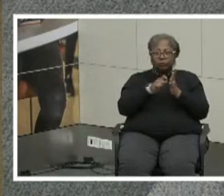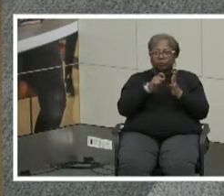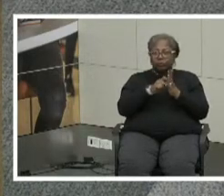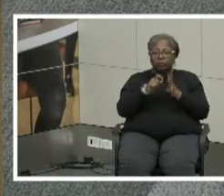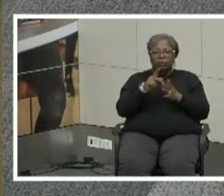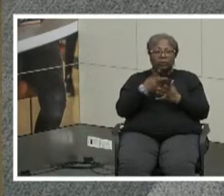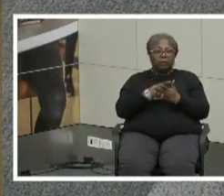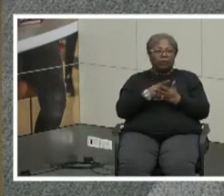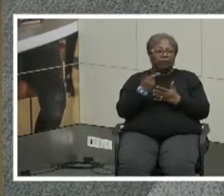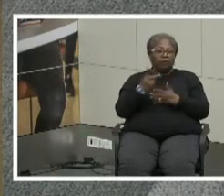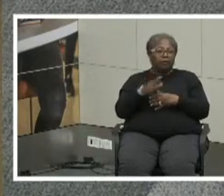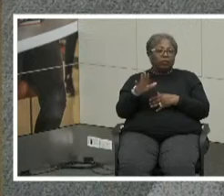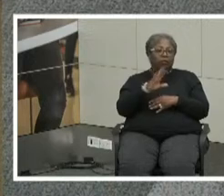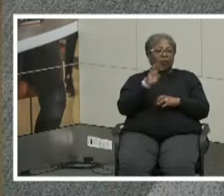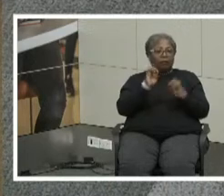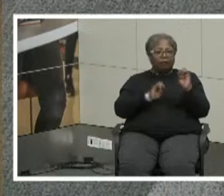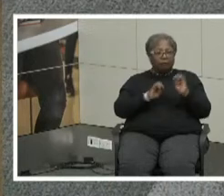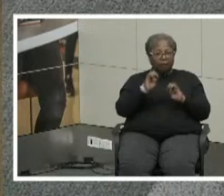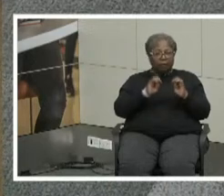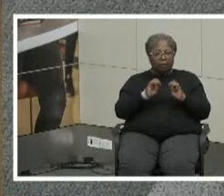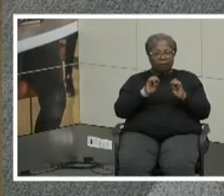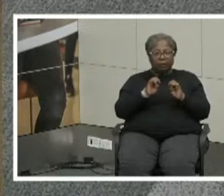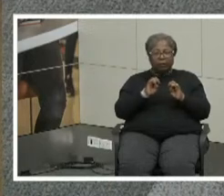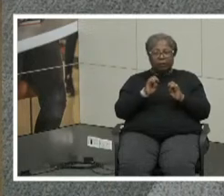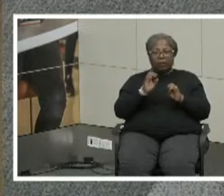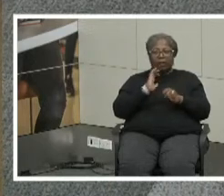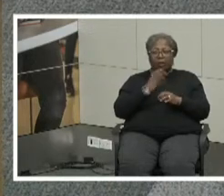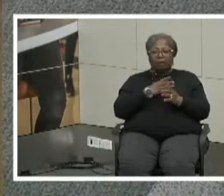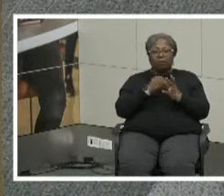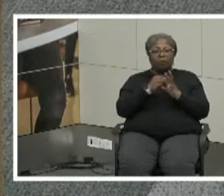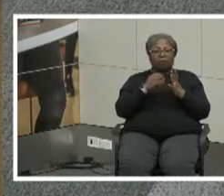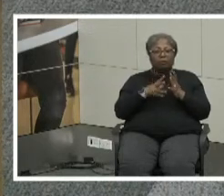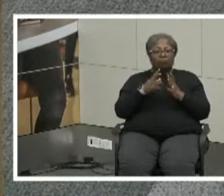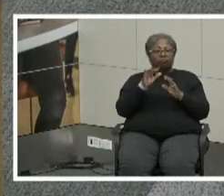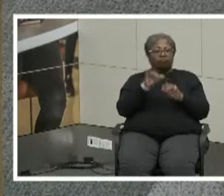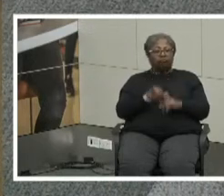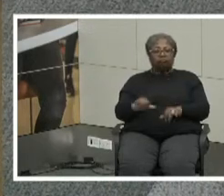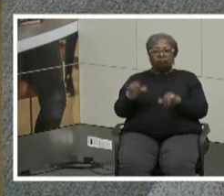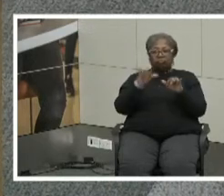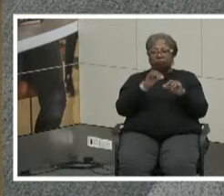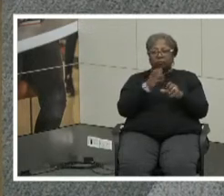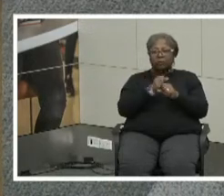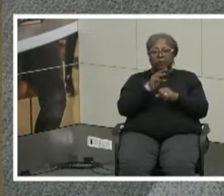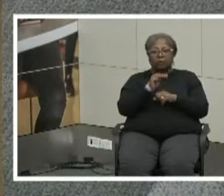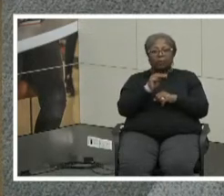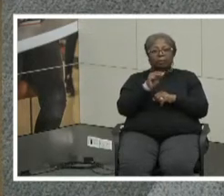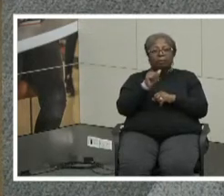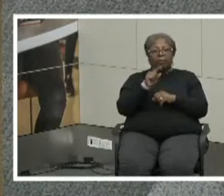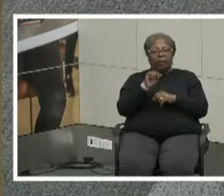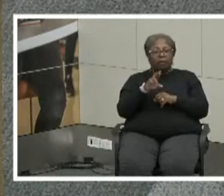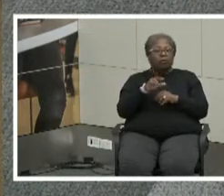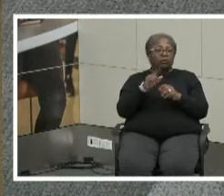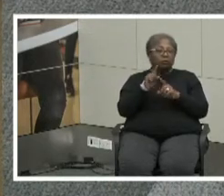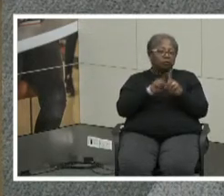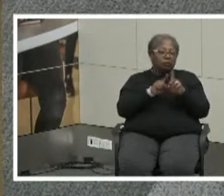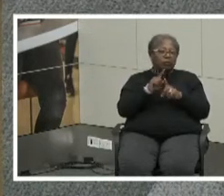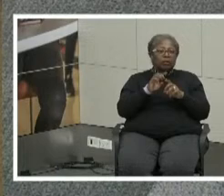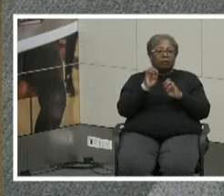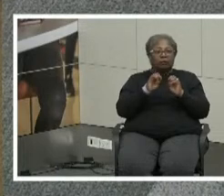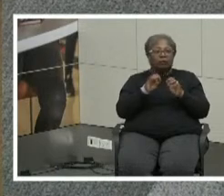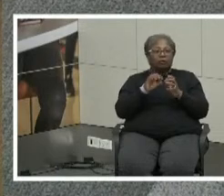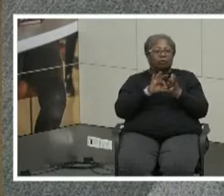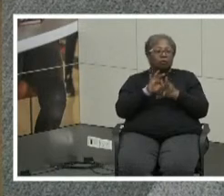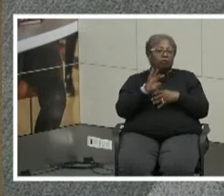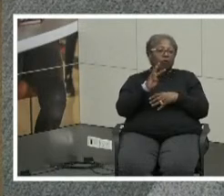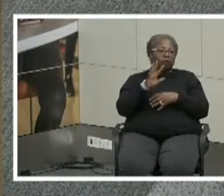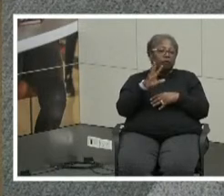they're failing your evaluations our students routinely achieve Master's level on star assessments and score fours